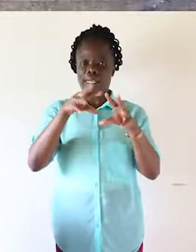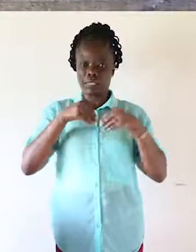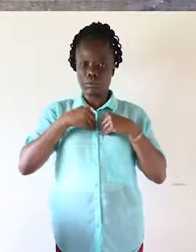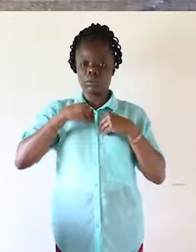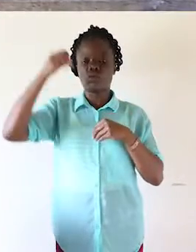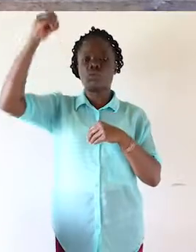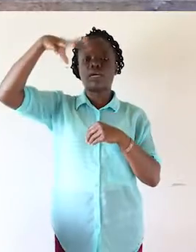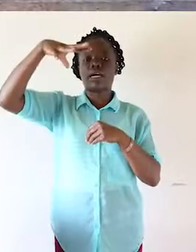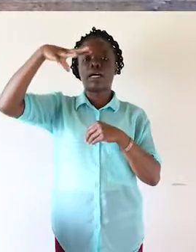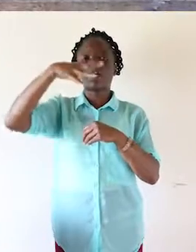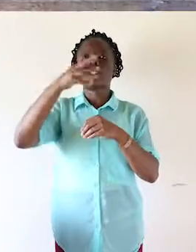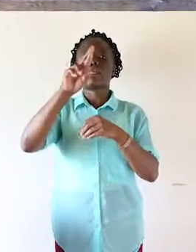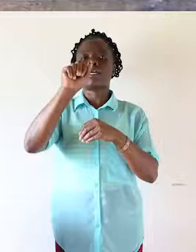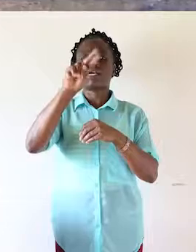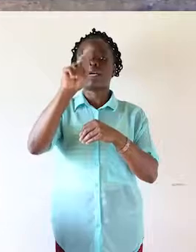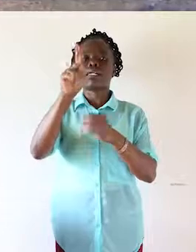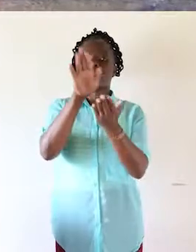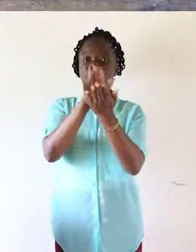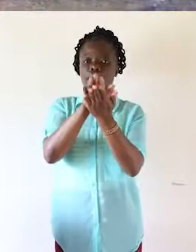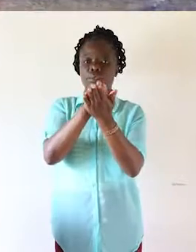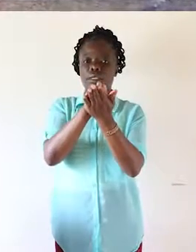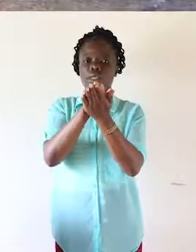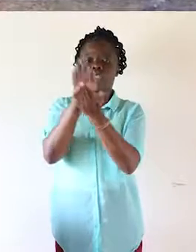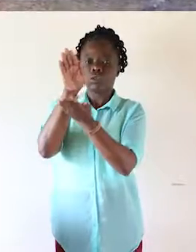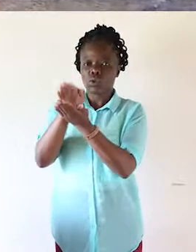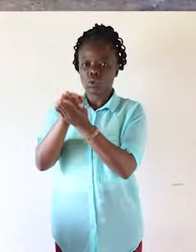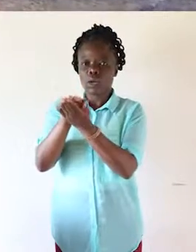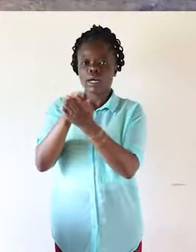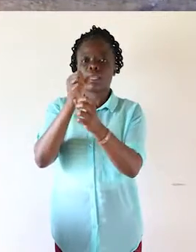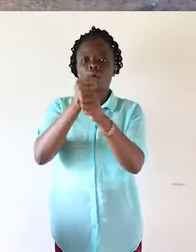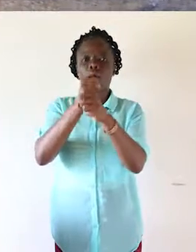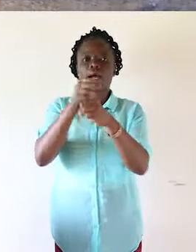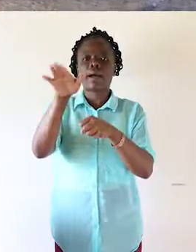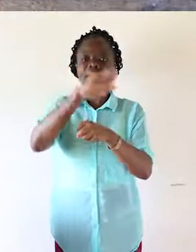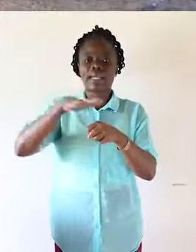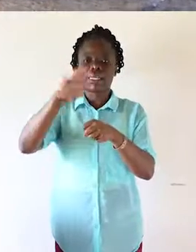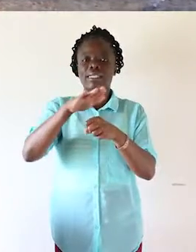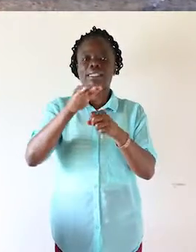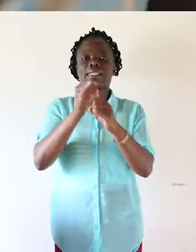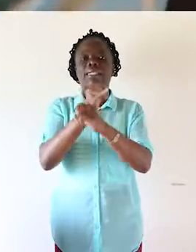The rack is then kept in store and workplace swept clean.